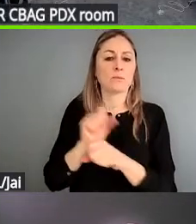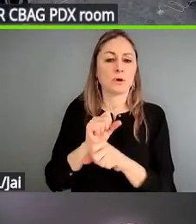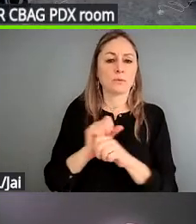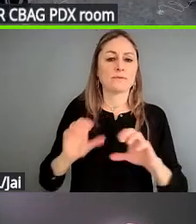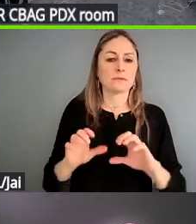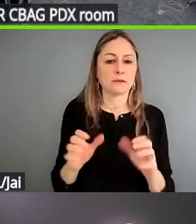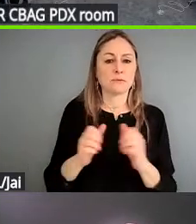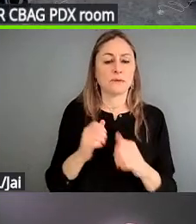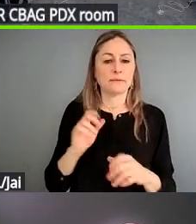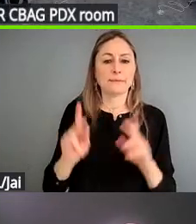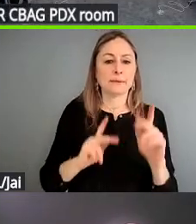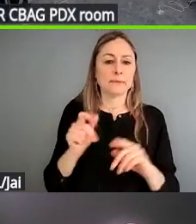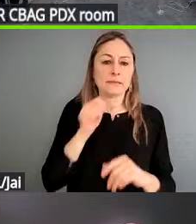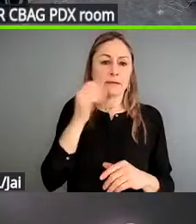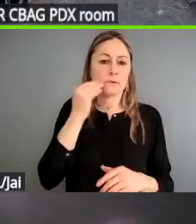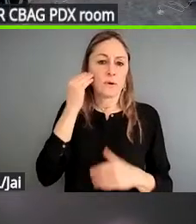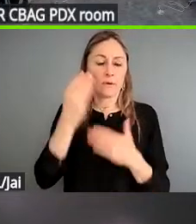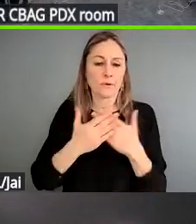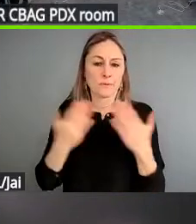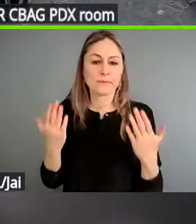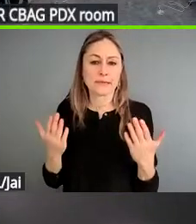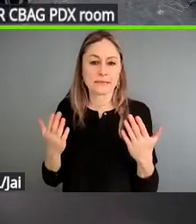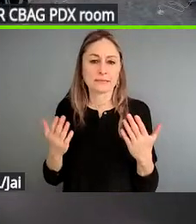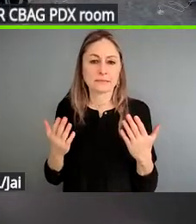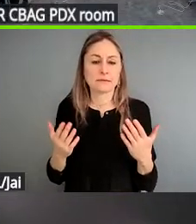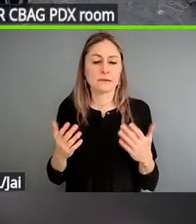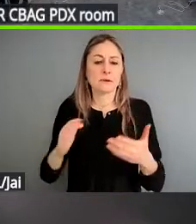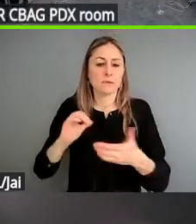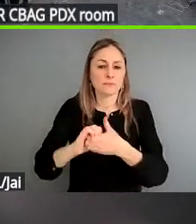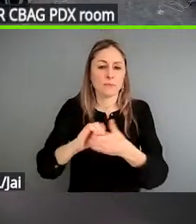houselessness on other large projects. We obviously partner with local